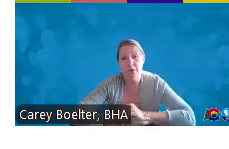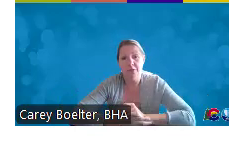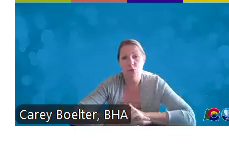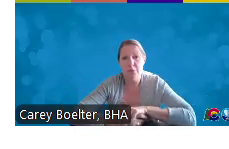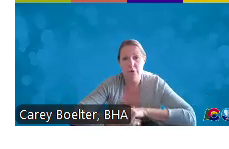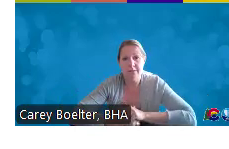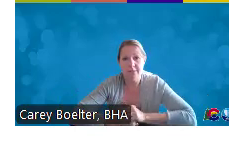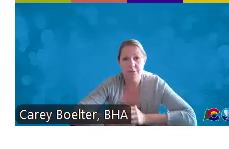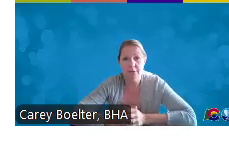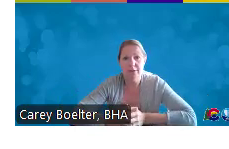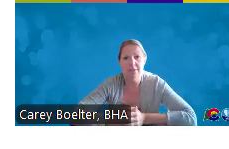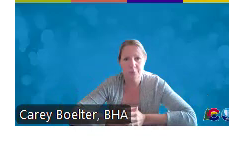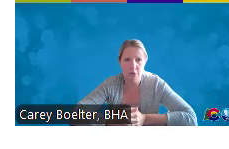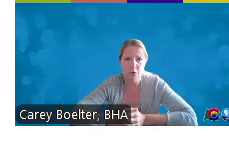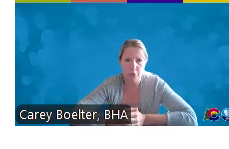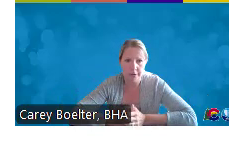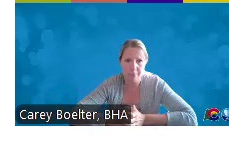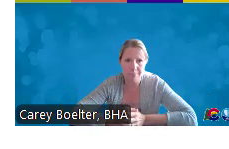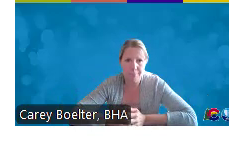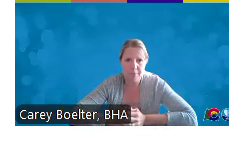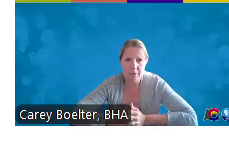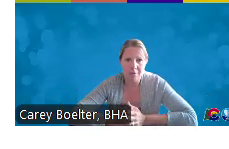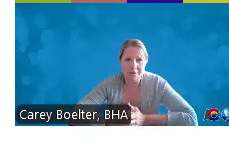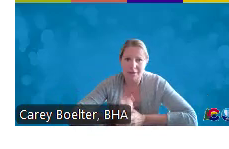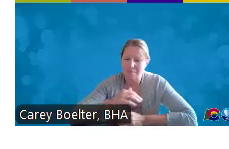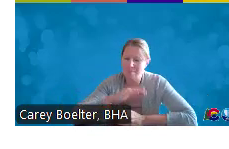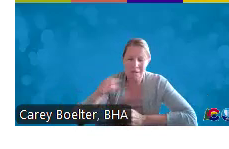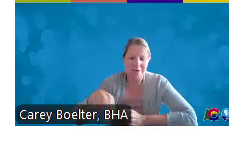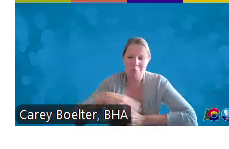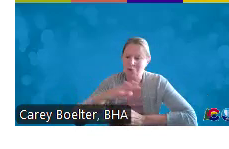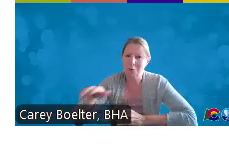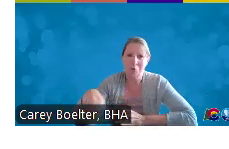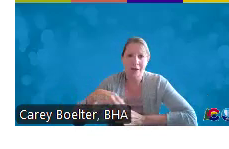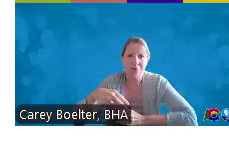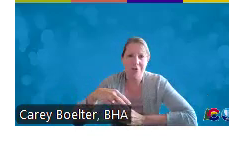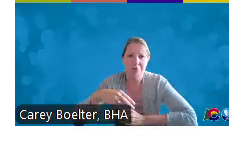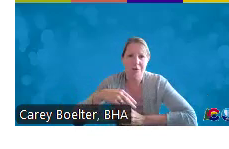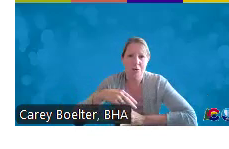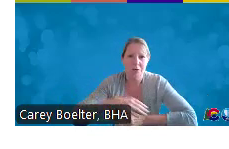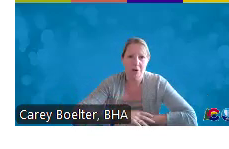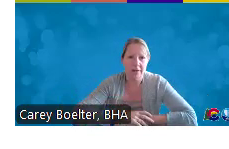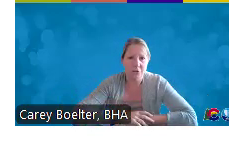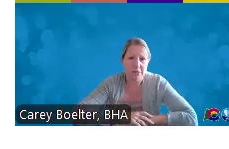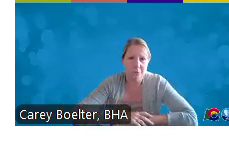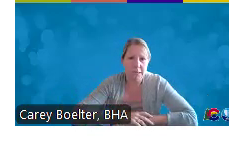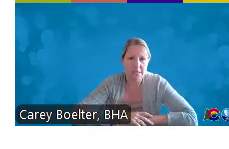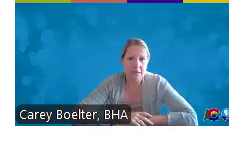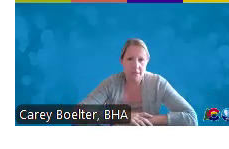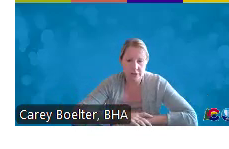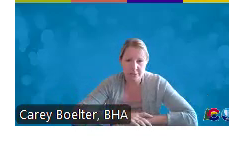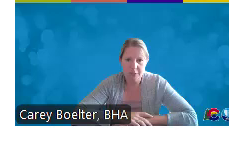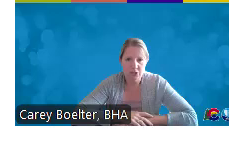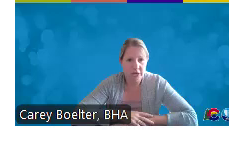crosswalking it with the 20-point assessment that's being used right now. Again, multiple rounds of review with our advisory